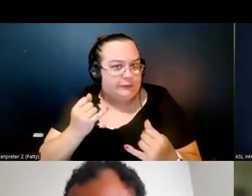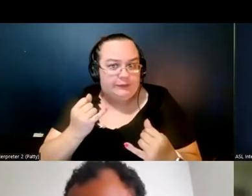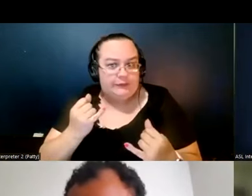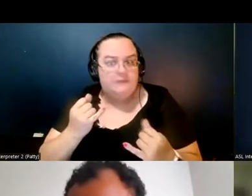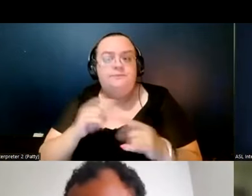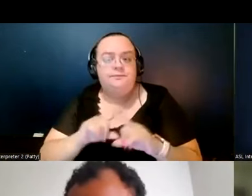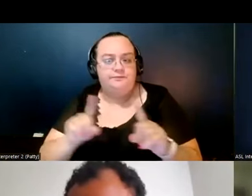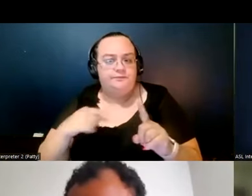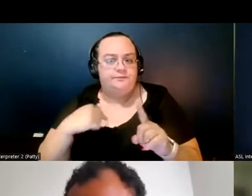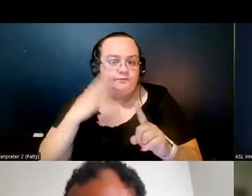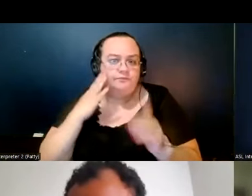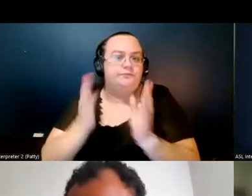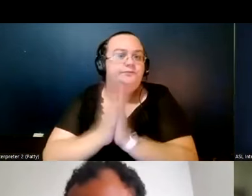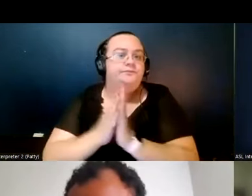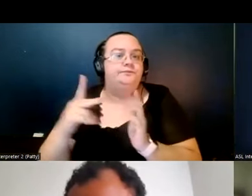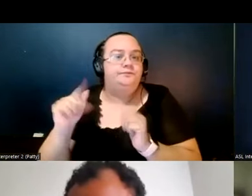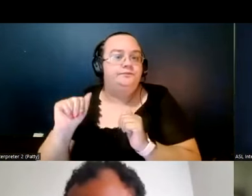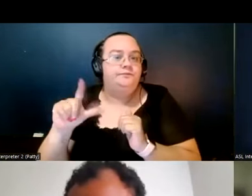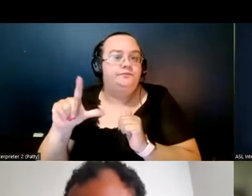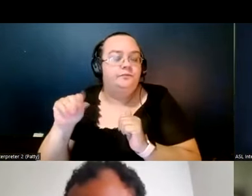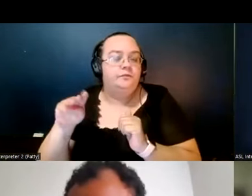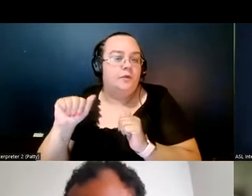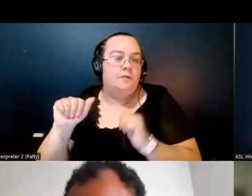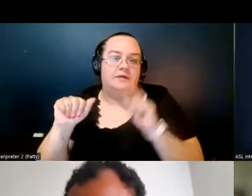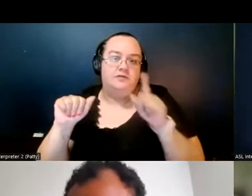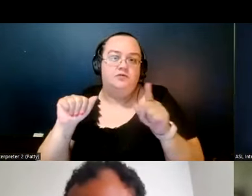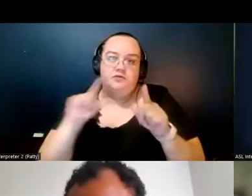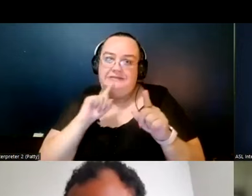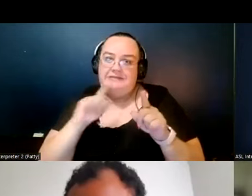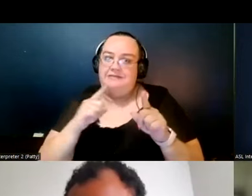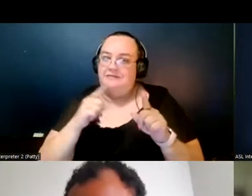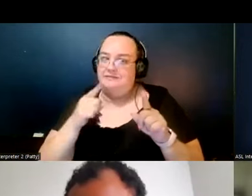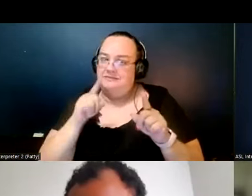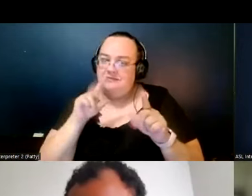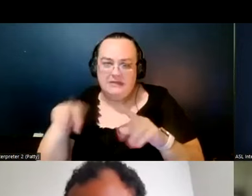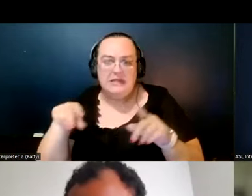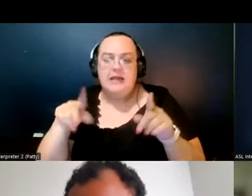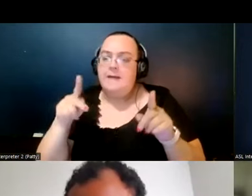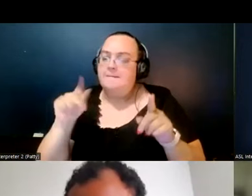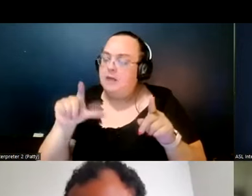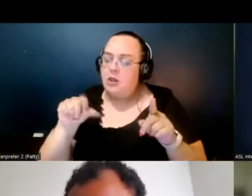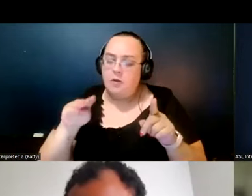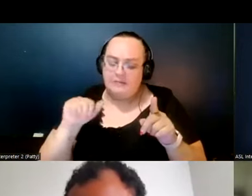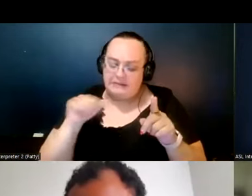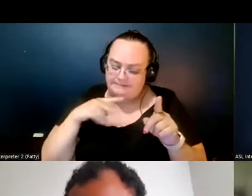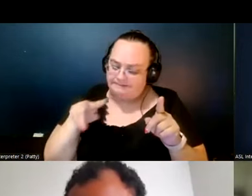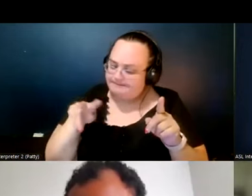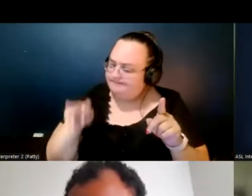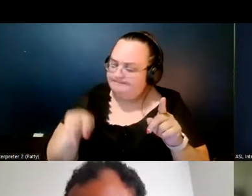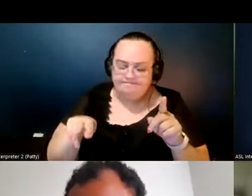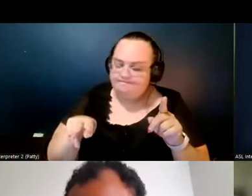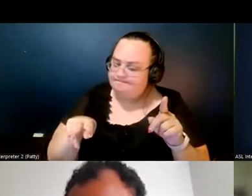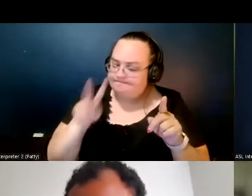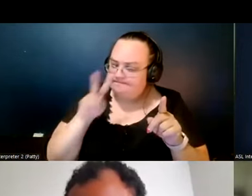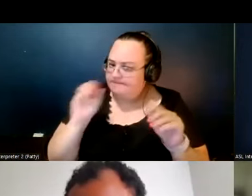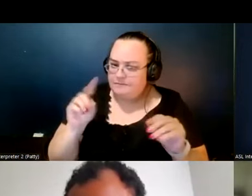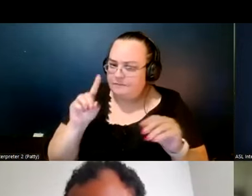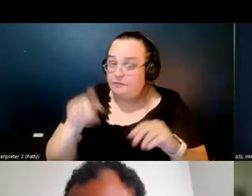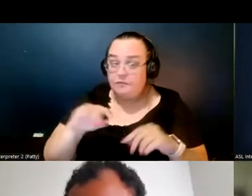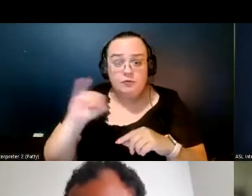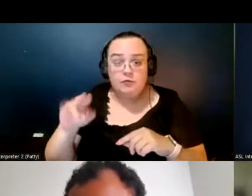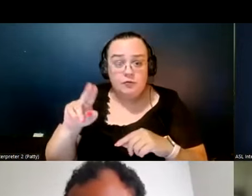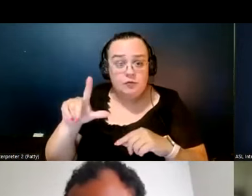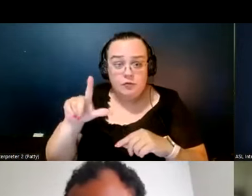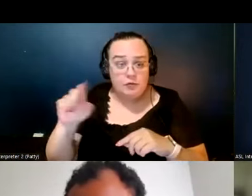but I'm going to ask Paloma. She is the monitor. I don't see any questions. Julee, do you want to allow